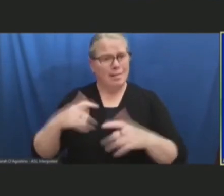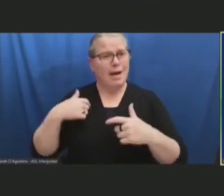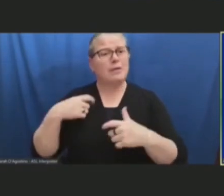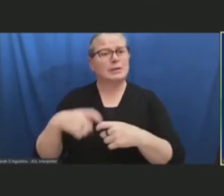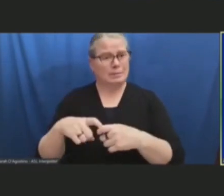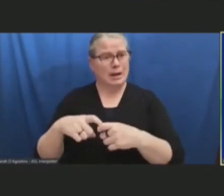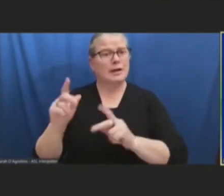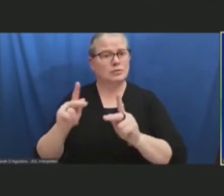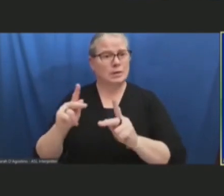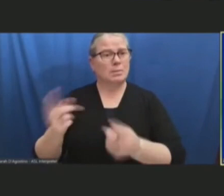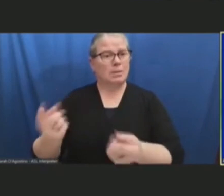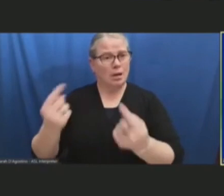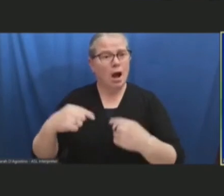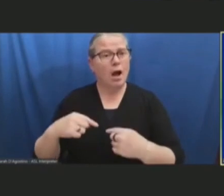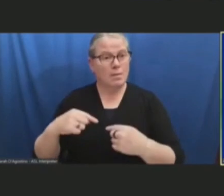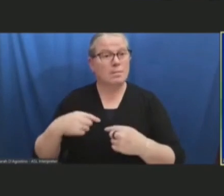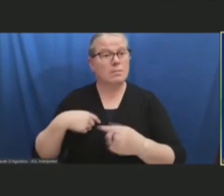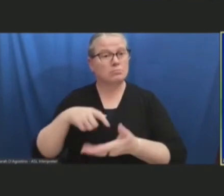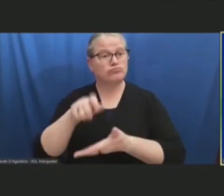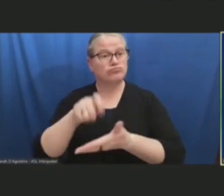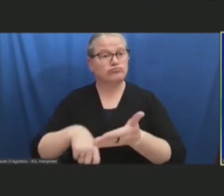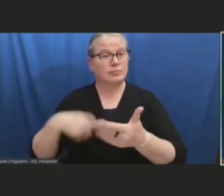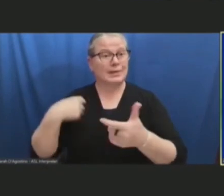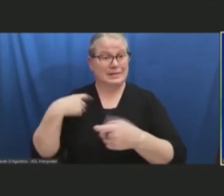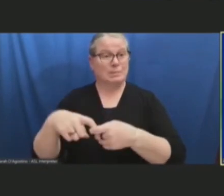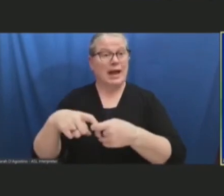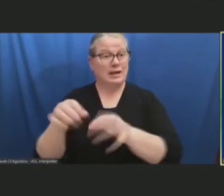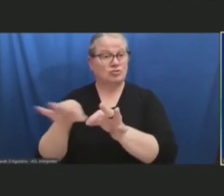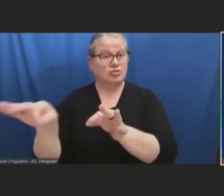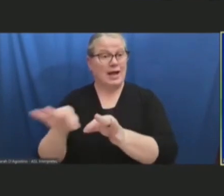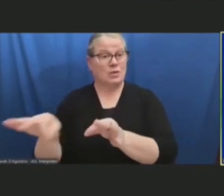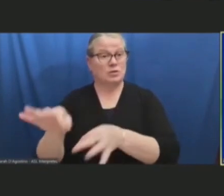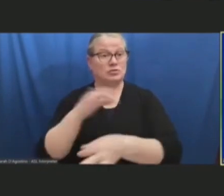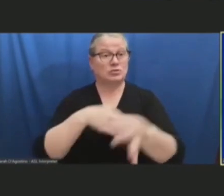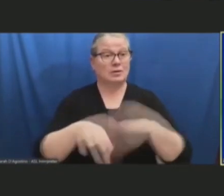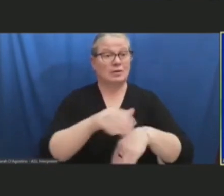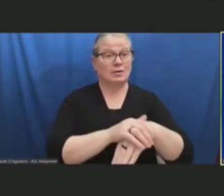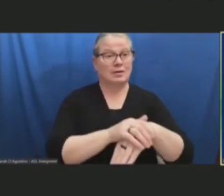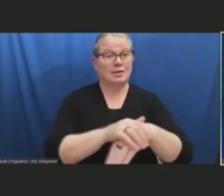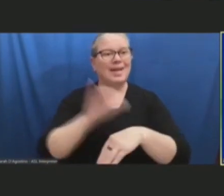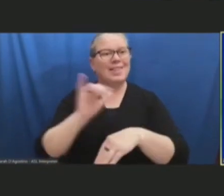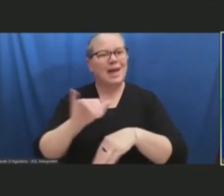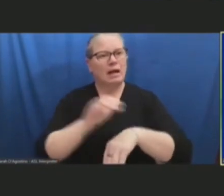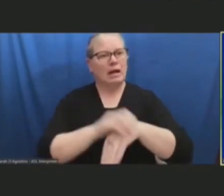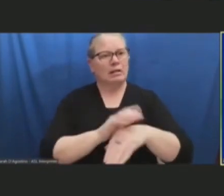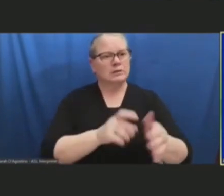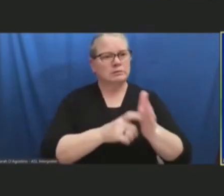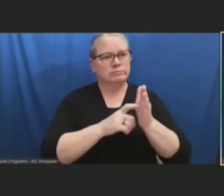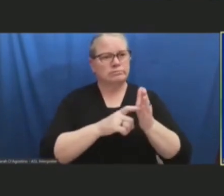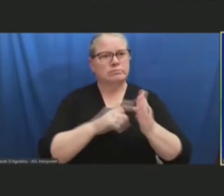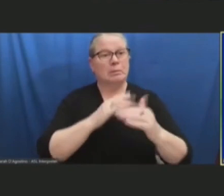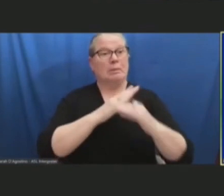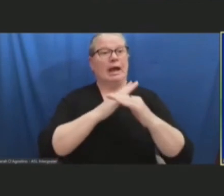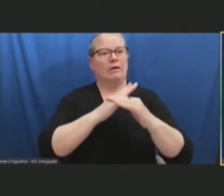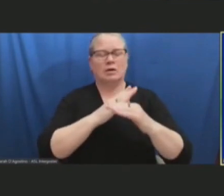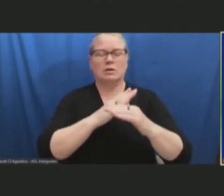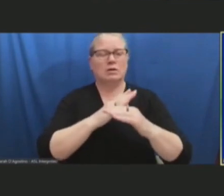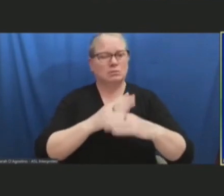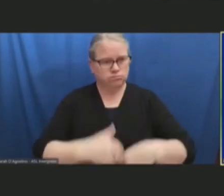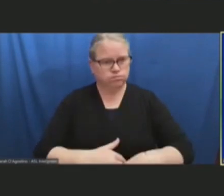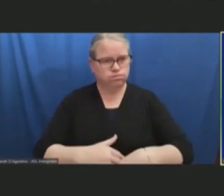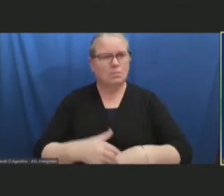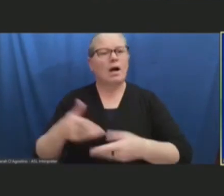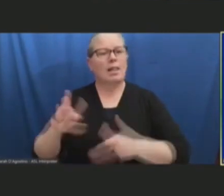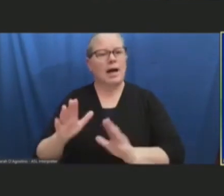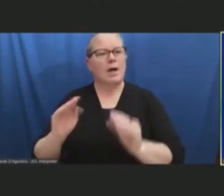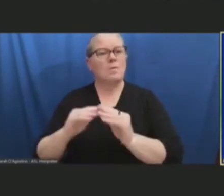Spanish. Removing that barrier to get an agent a license was a giant step to having more Spanish-speaking residents get